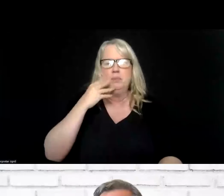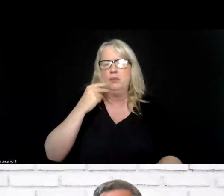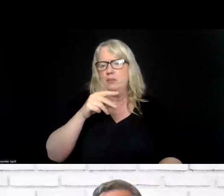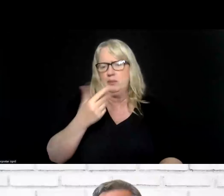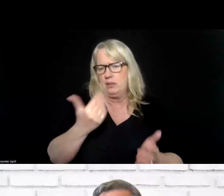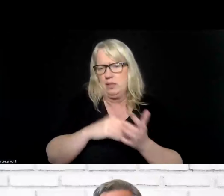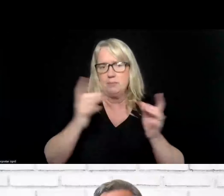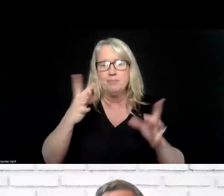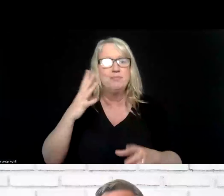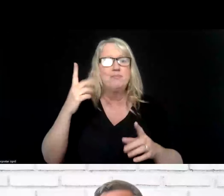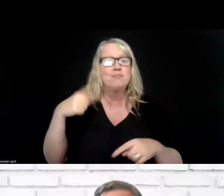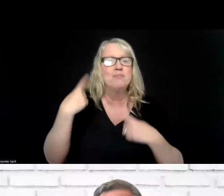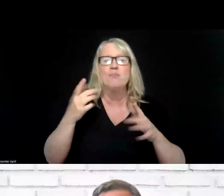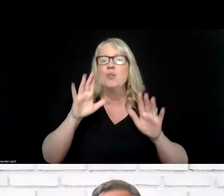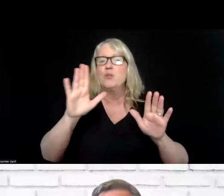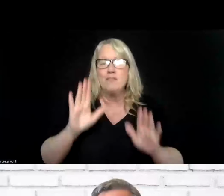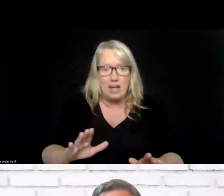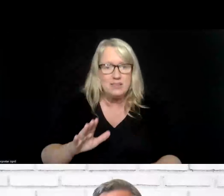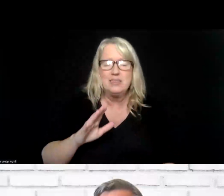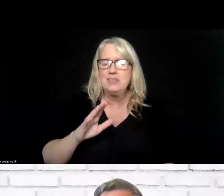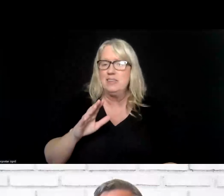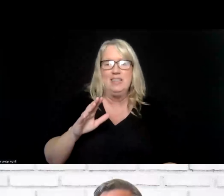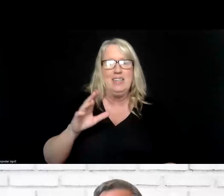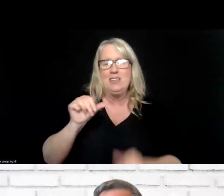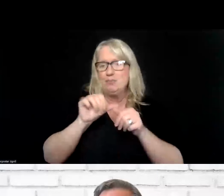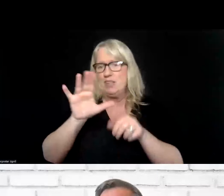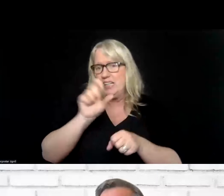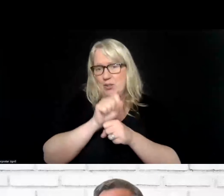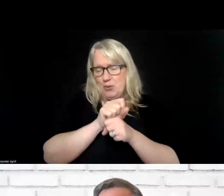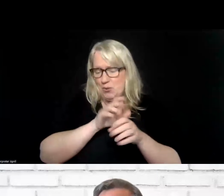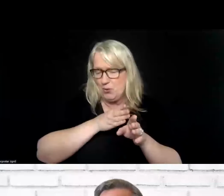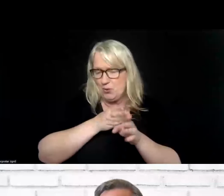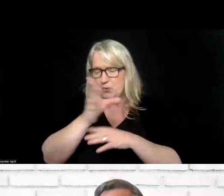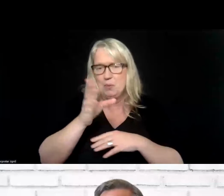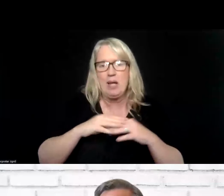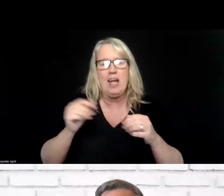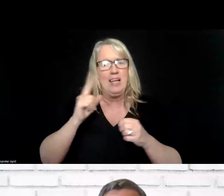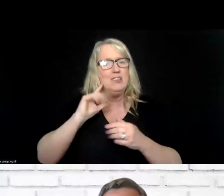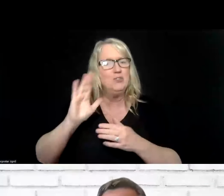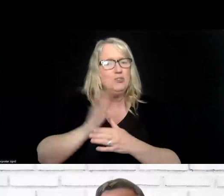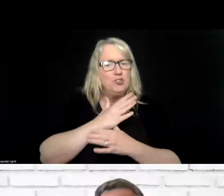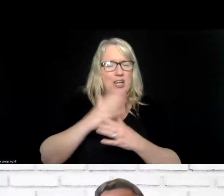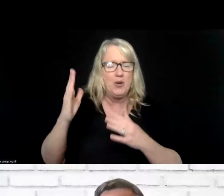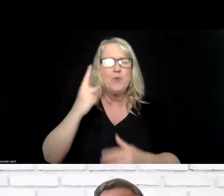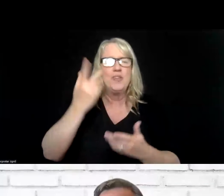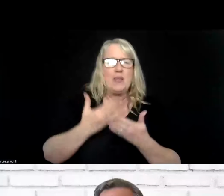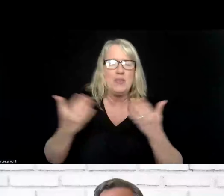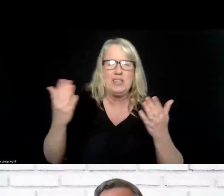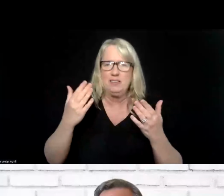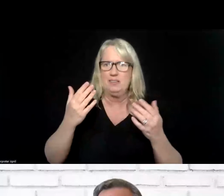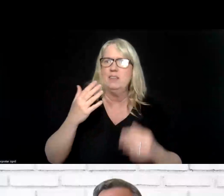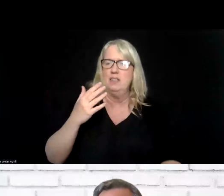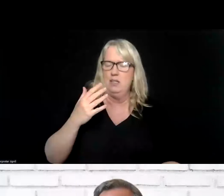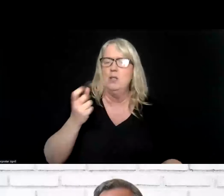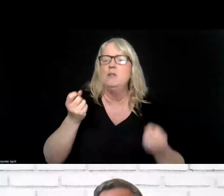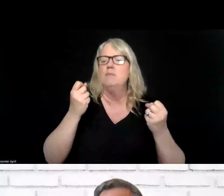still doing fantastic and is continuing to move on in her career pathway, and does share that sometime. And one of the other things that's changed is many more